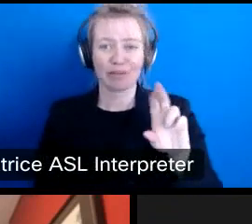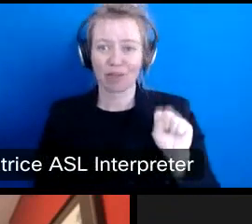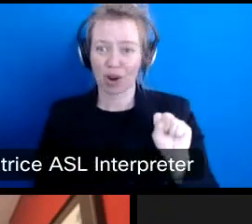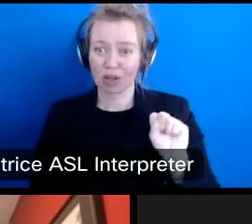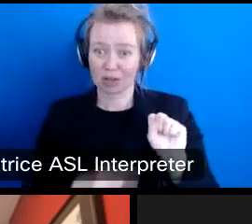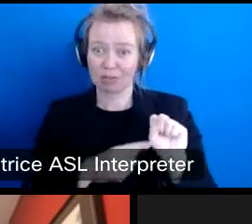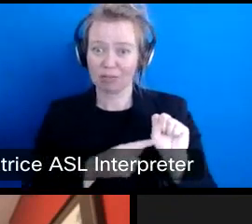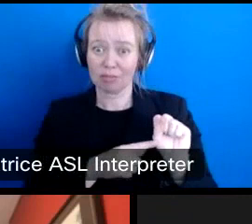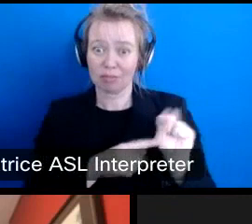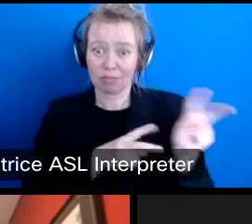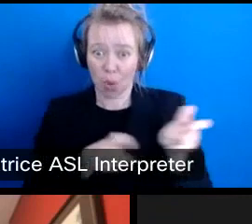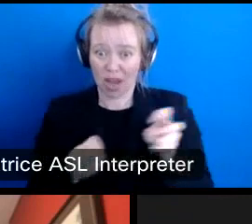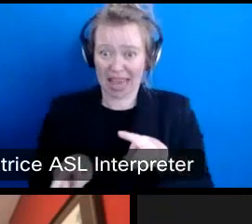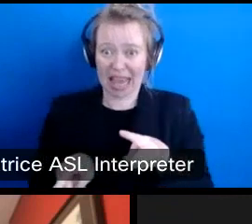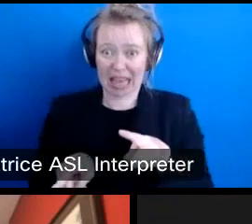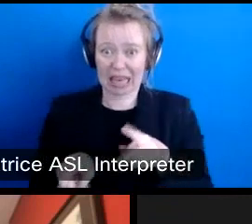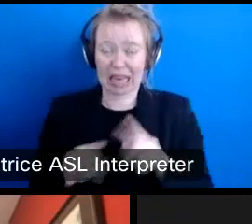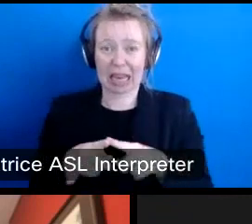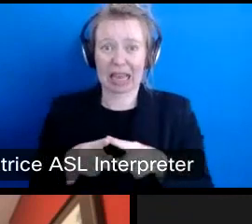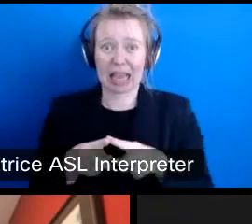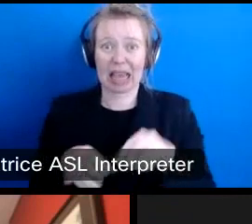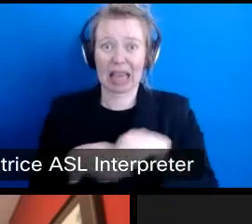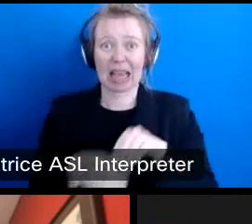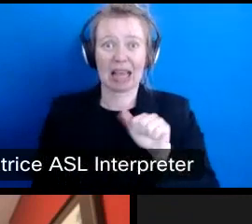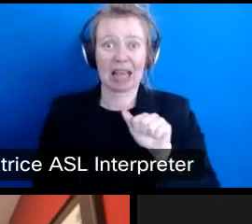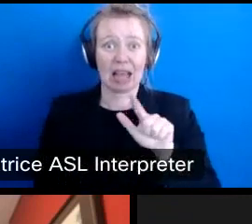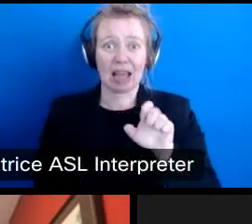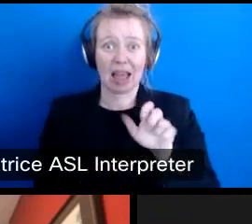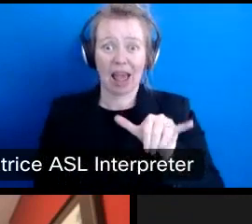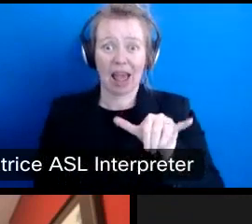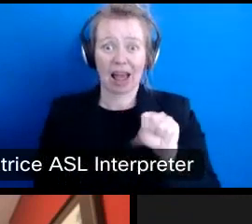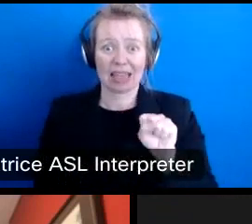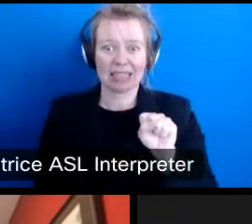are especially beat up by either,